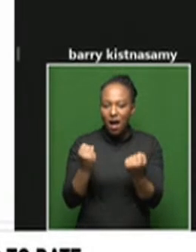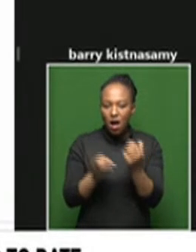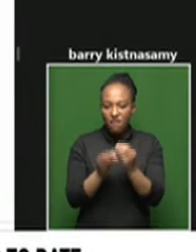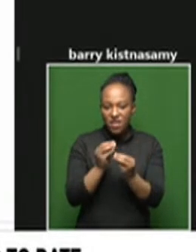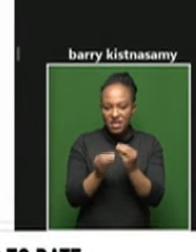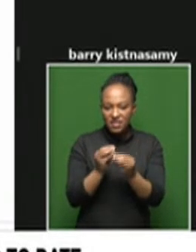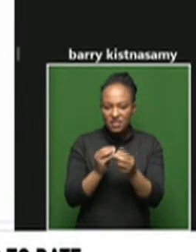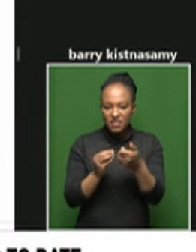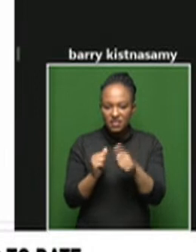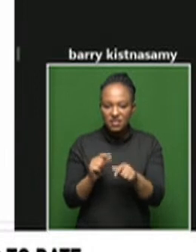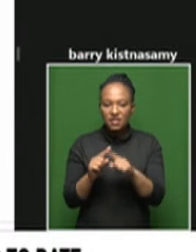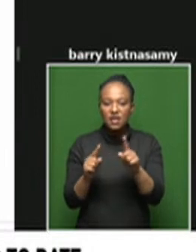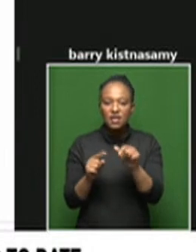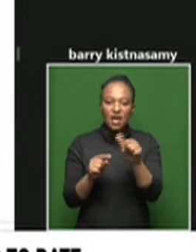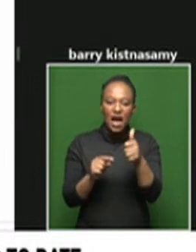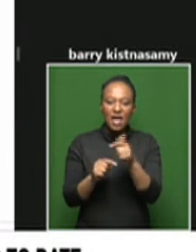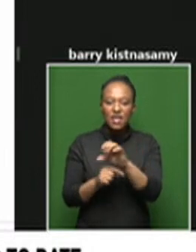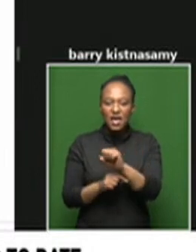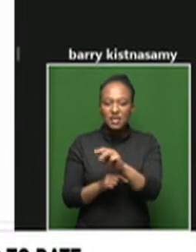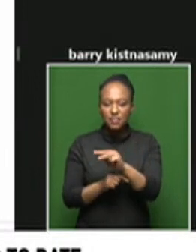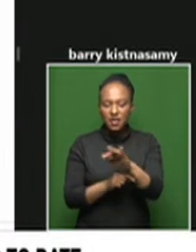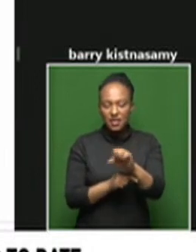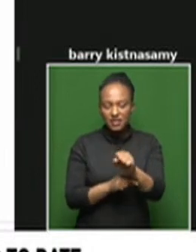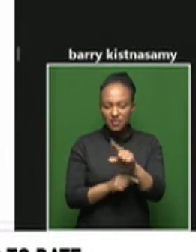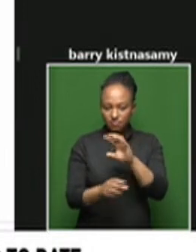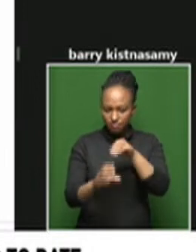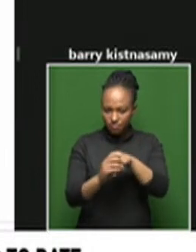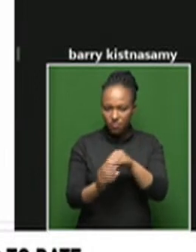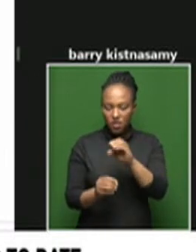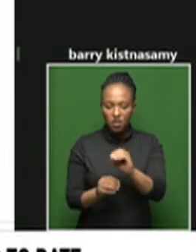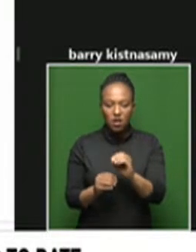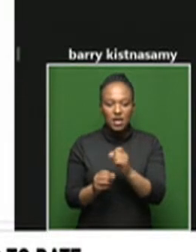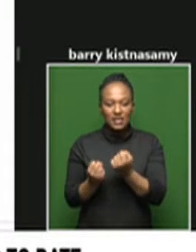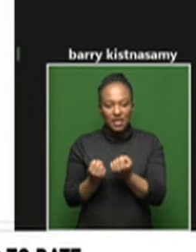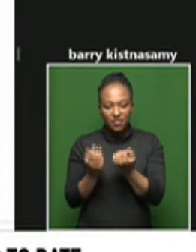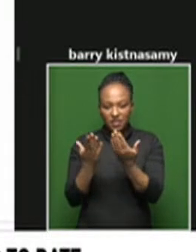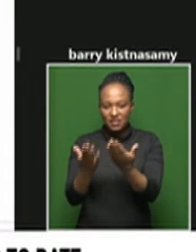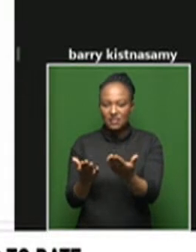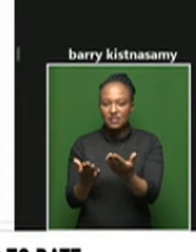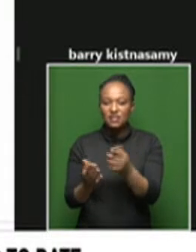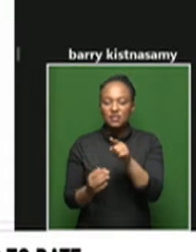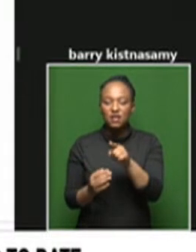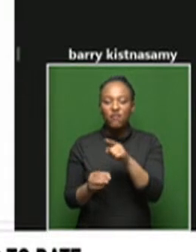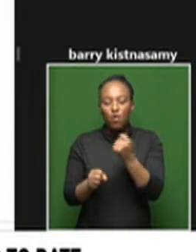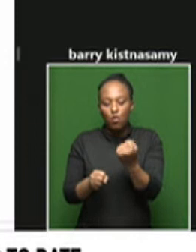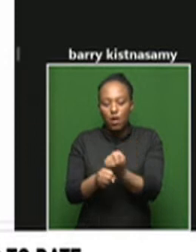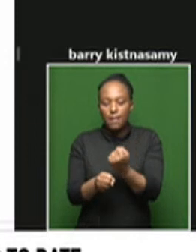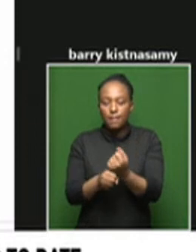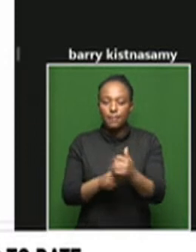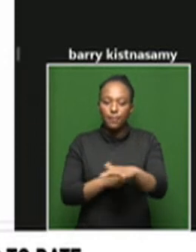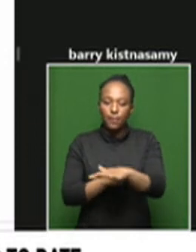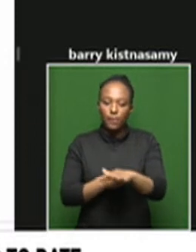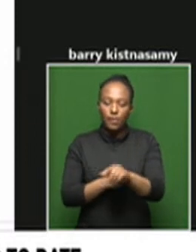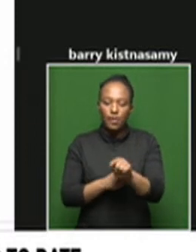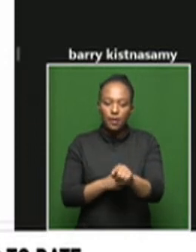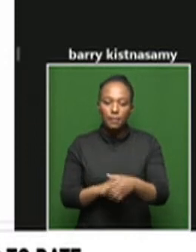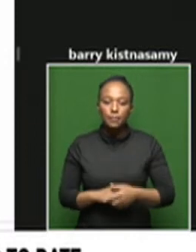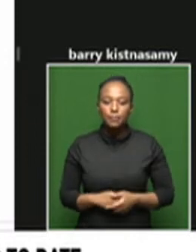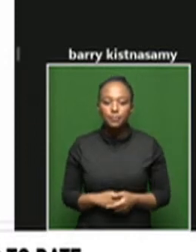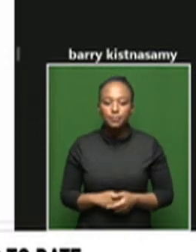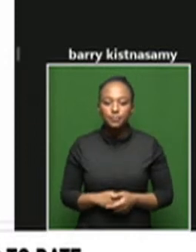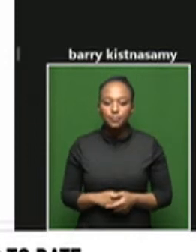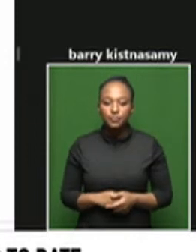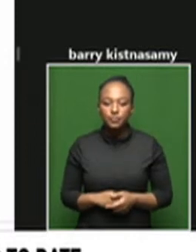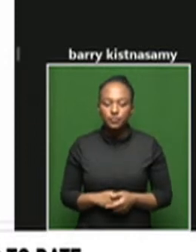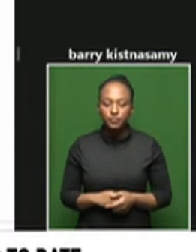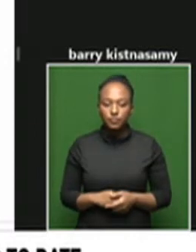But the small, medium enterprises really have virtually no services in terms of workplace delivery of services. And